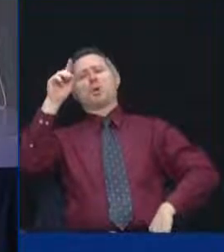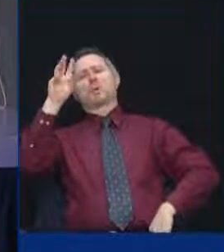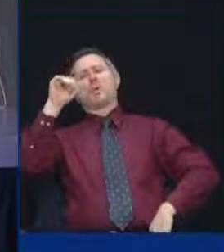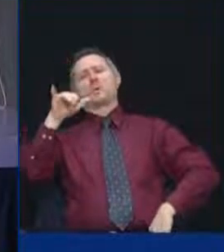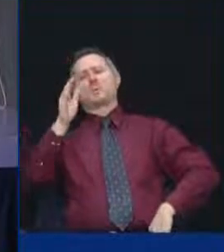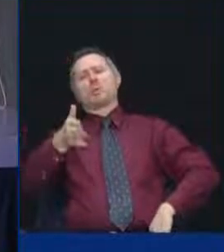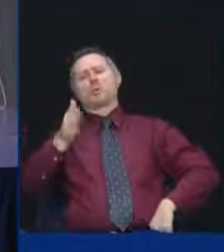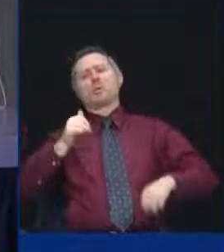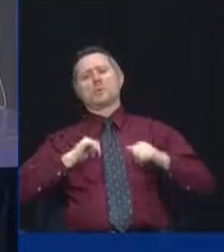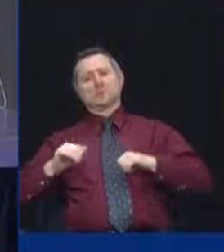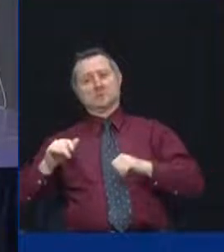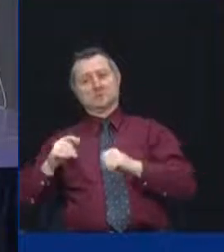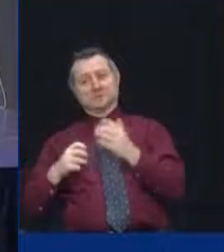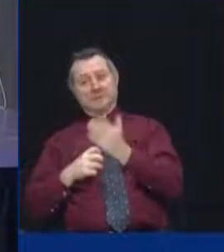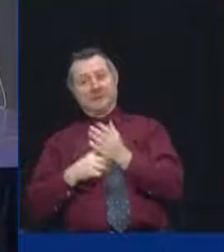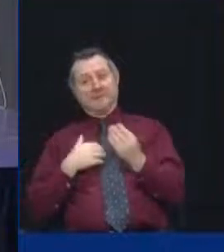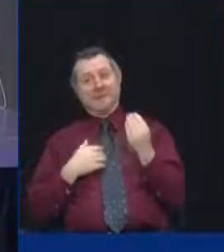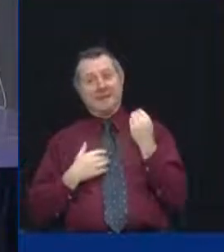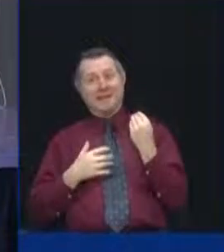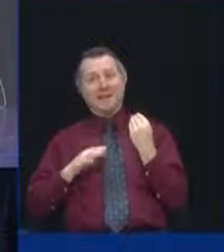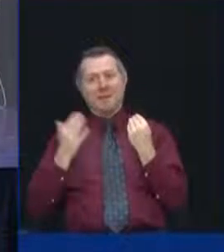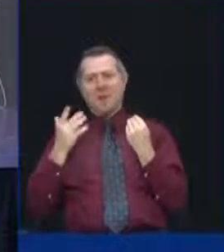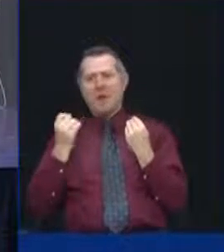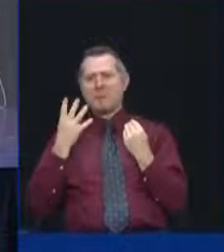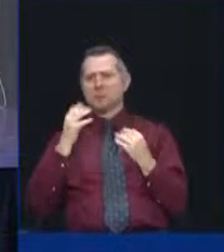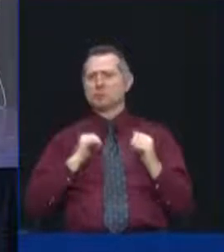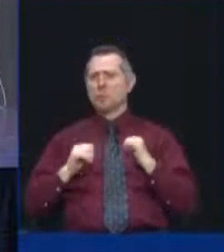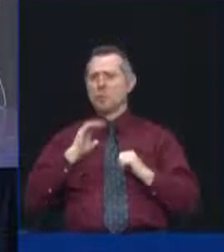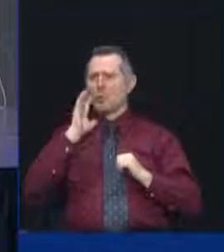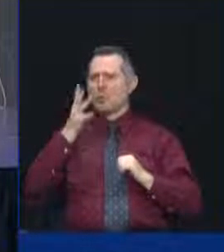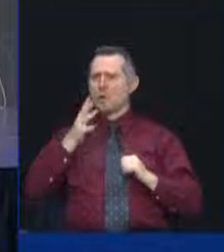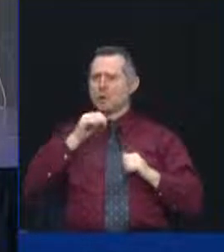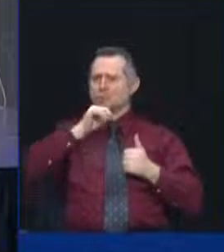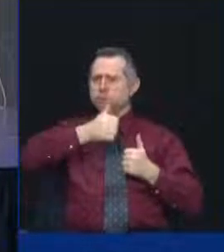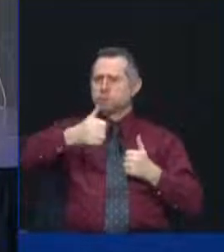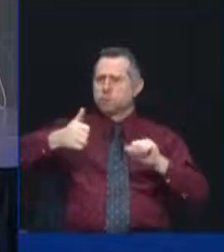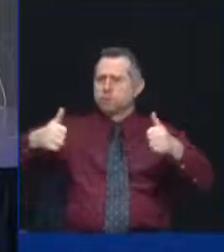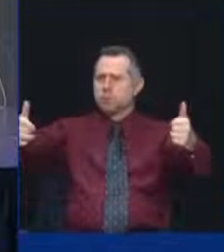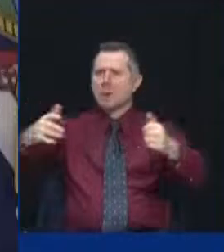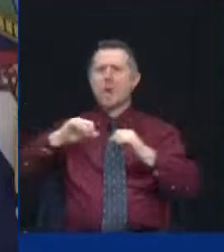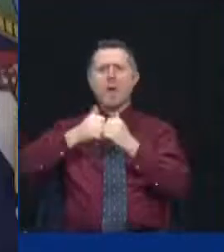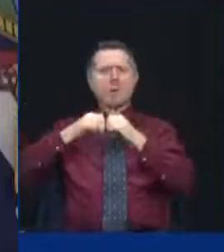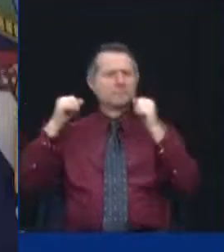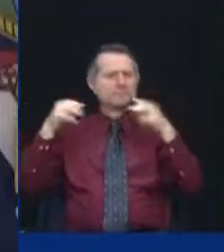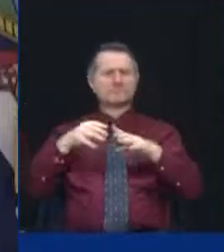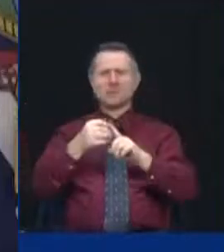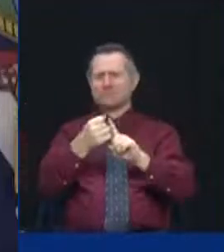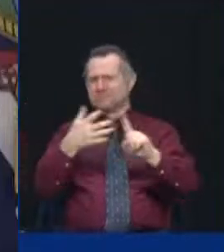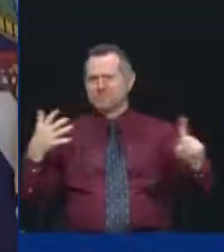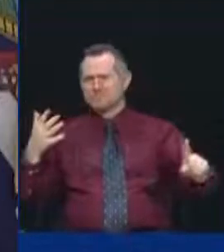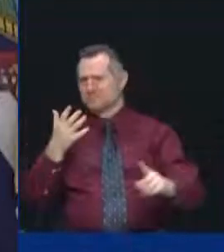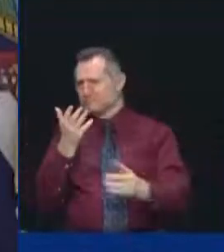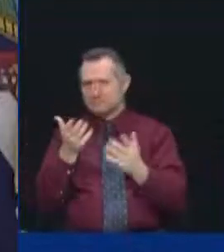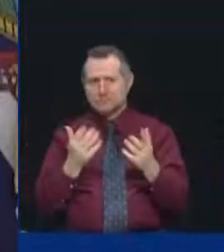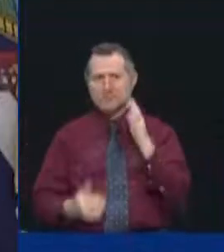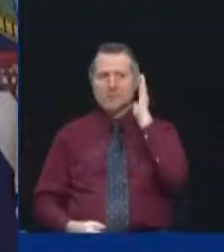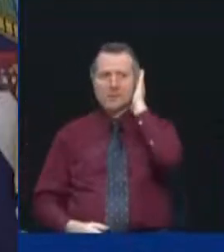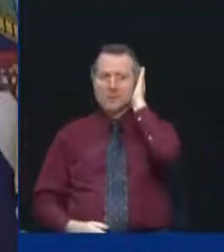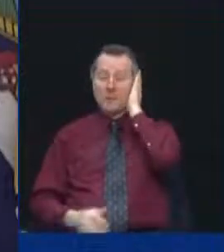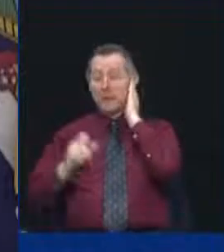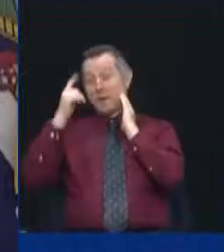how many shows are opening, how they're doing this? What else can you add to that? Sort of at